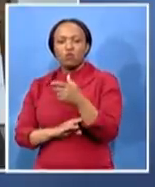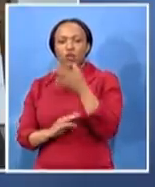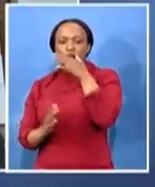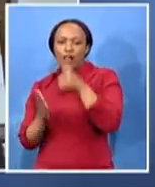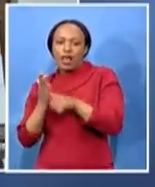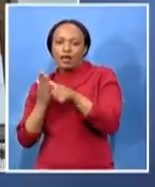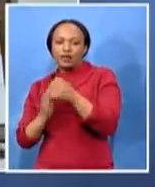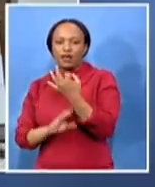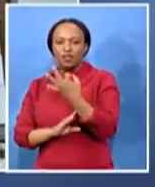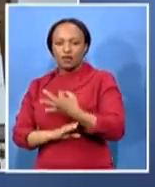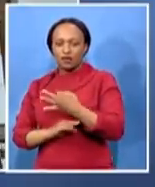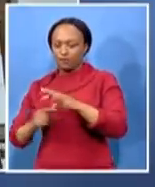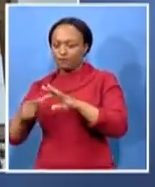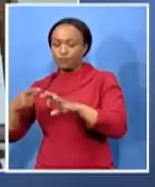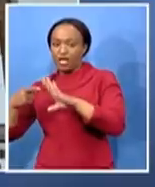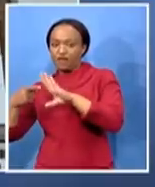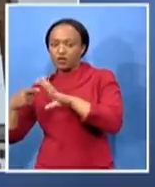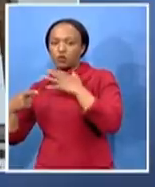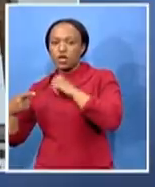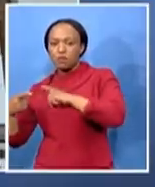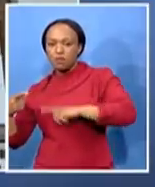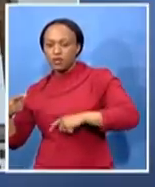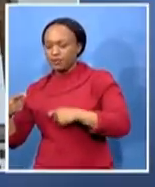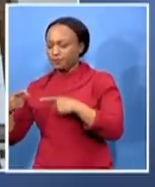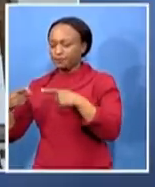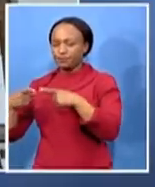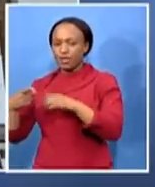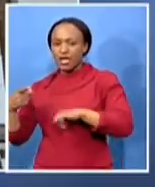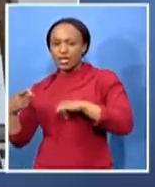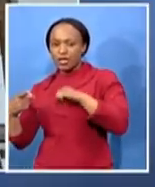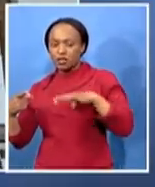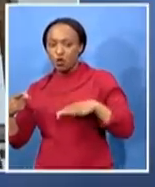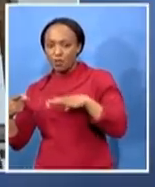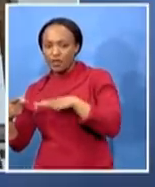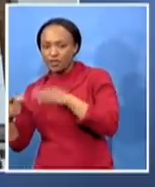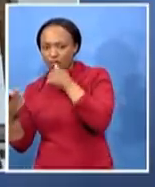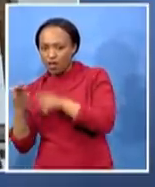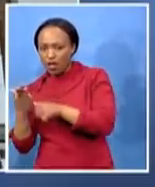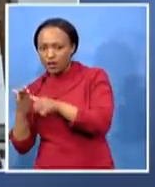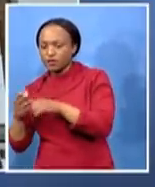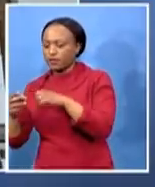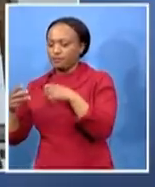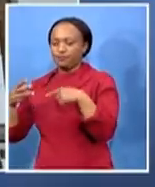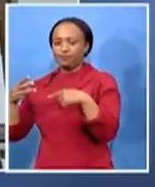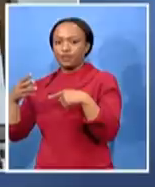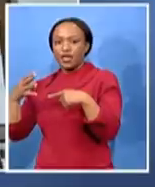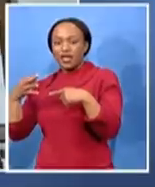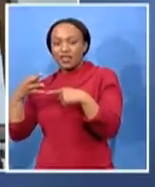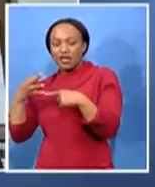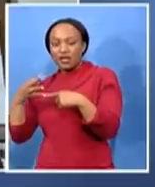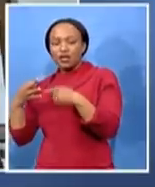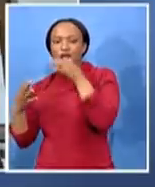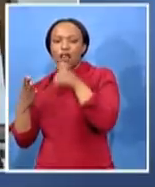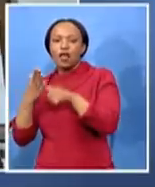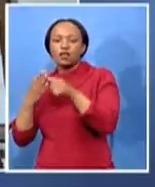ANC Integrity Commission, and then a letter from former President Jacob Zuma saying that as an ANC member,